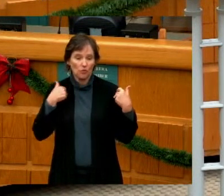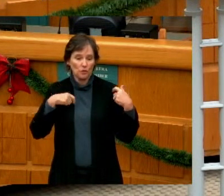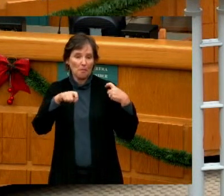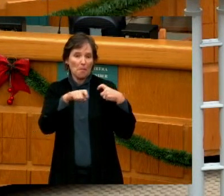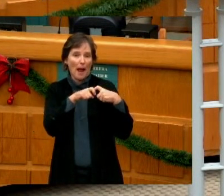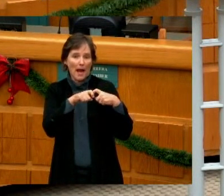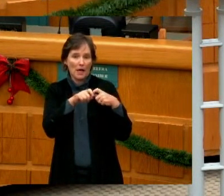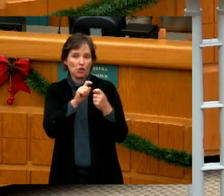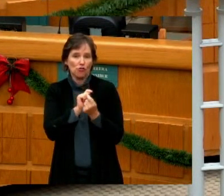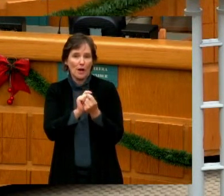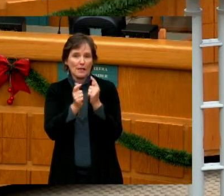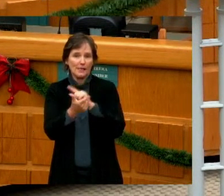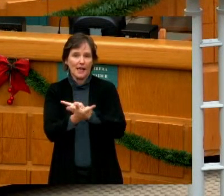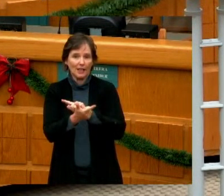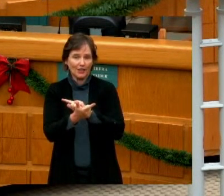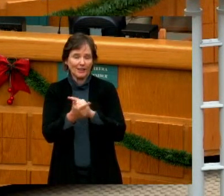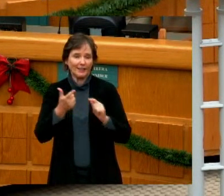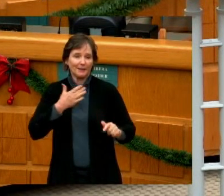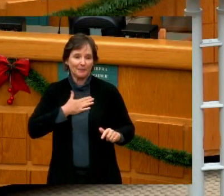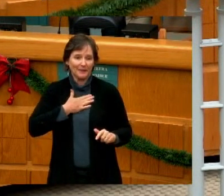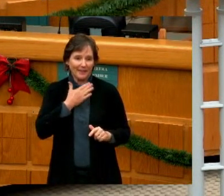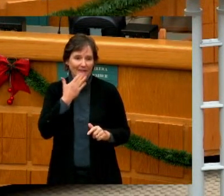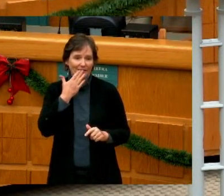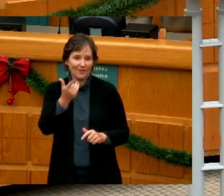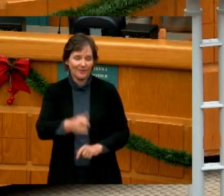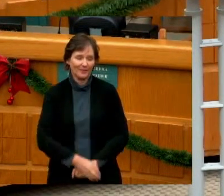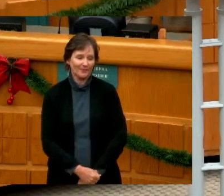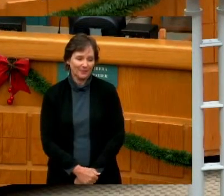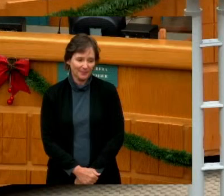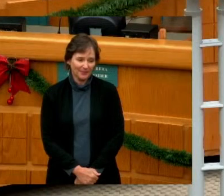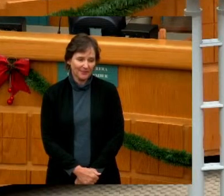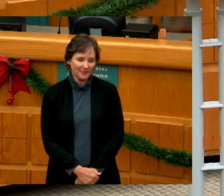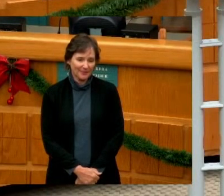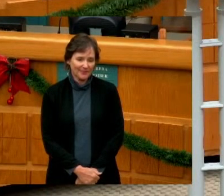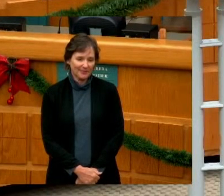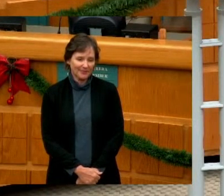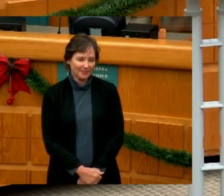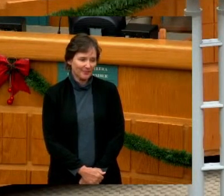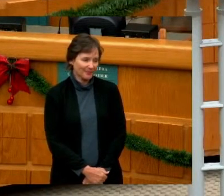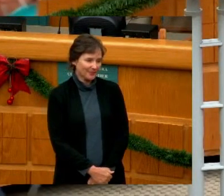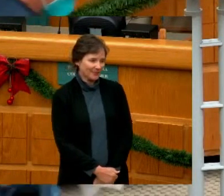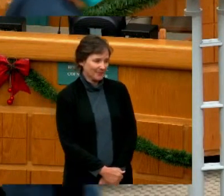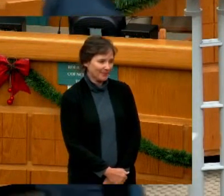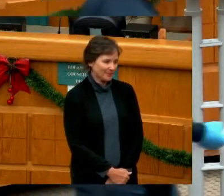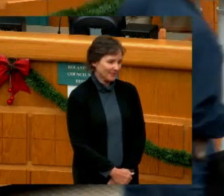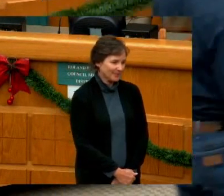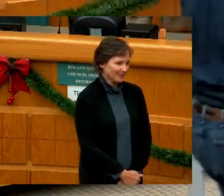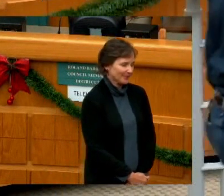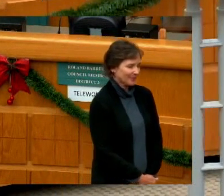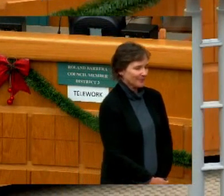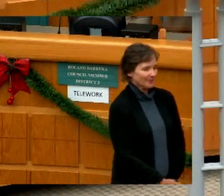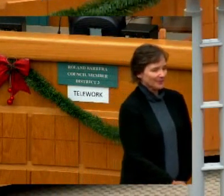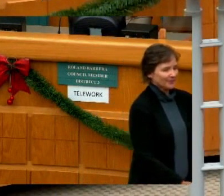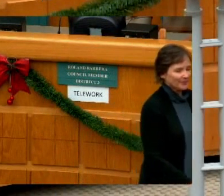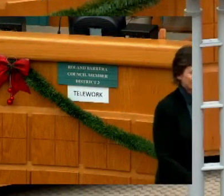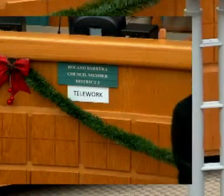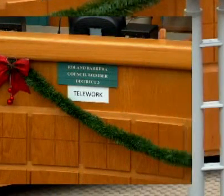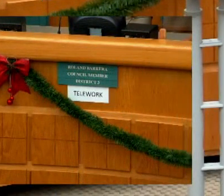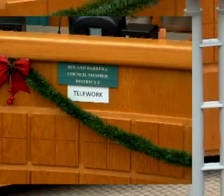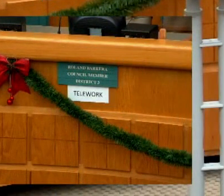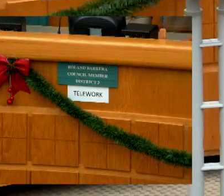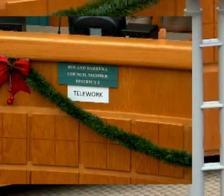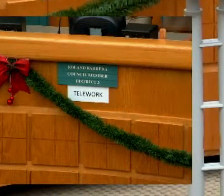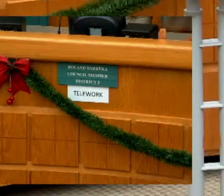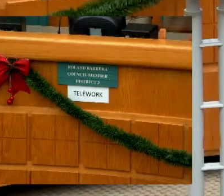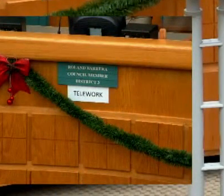Ya estamos preparados para Navidad y nuestra población ha sido muy resistente, aunque eso no significa que baje la guardia. Tenemos buenas noticias en cuanto a